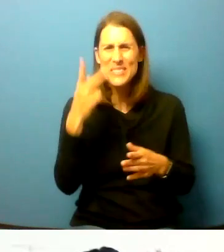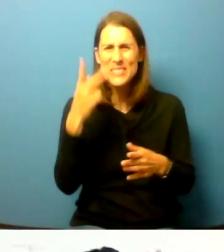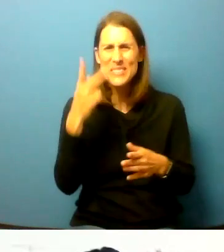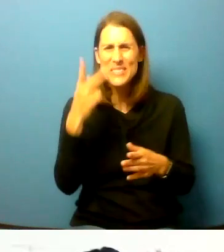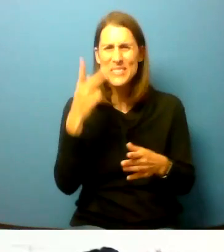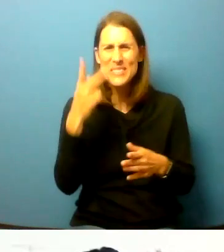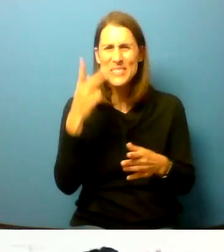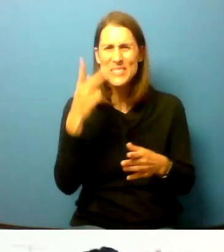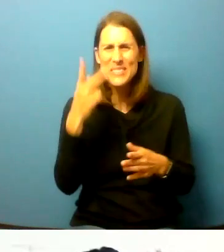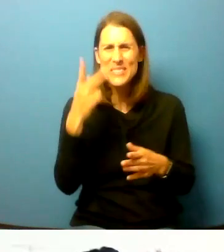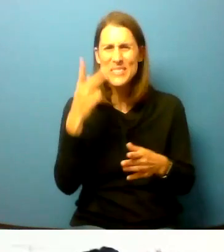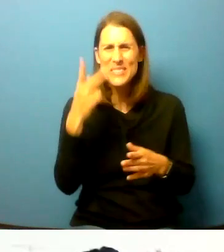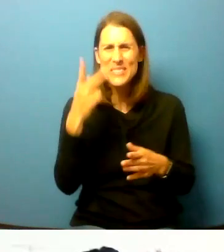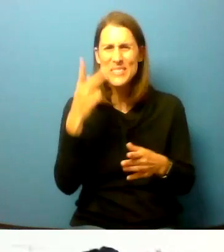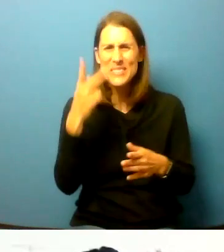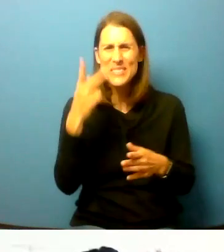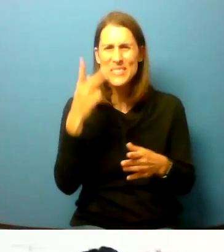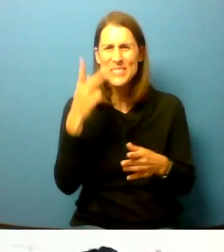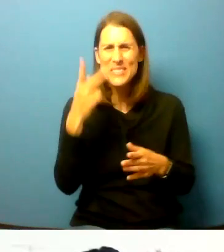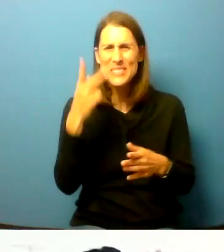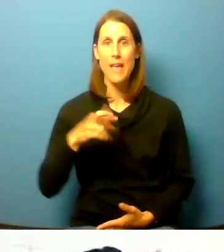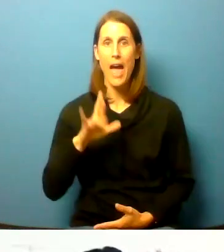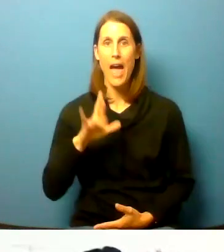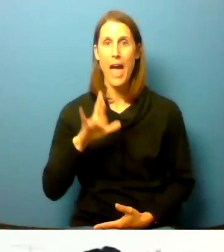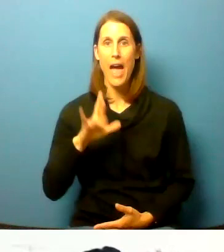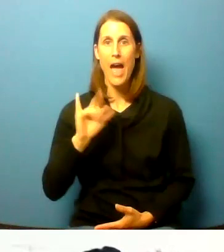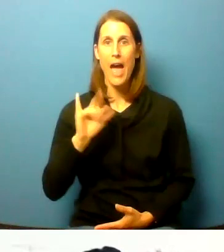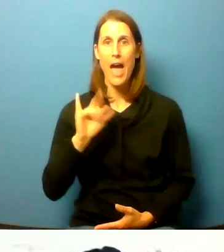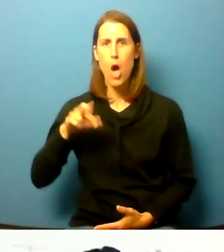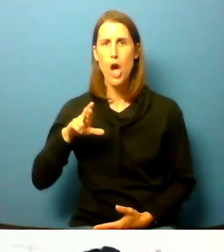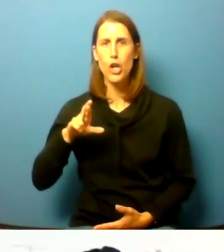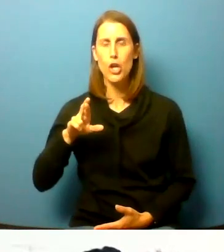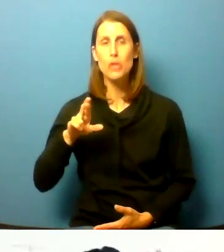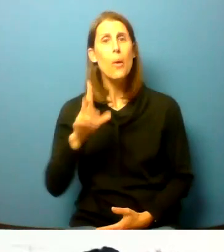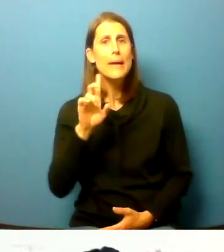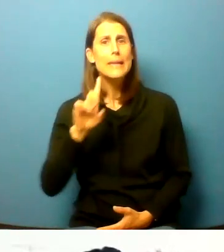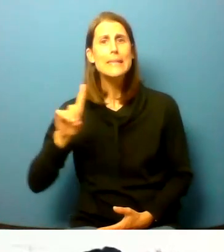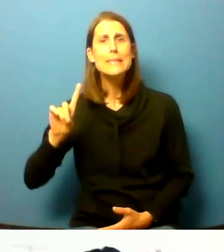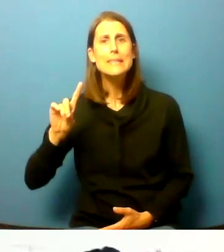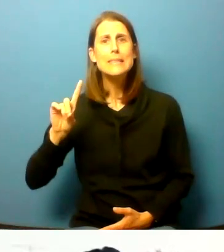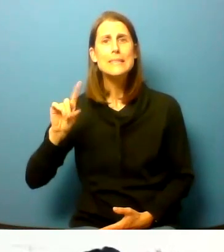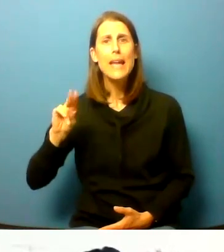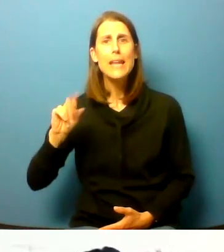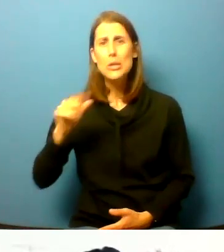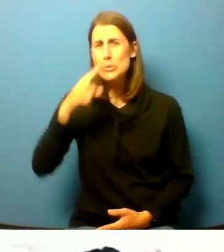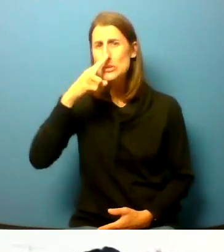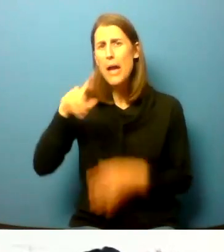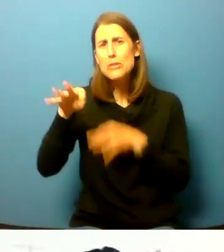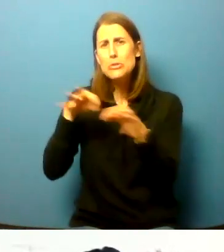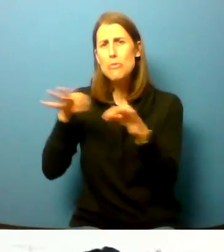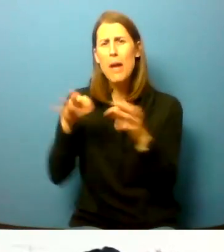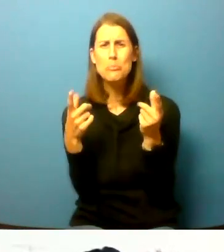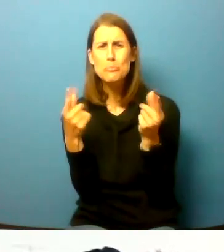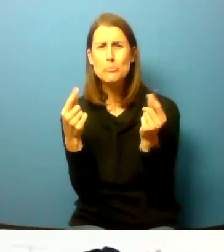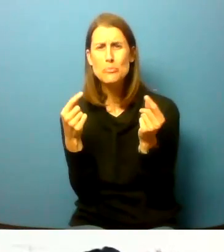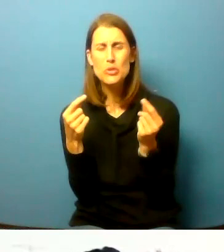Zoom, and how do you, well, we're not necessarily going to go into the how-tos because I'm going to send along some links to do that, but can you just kind of give